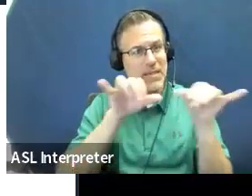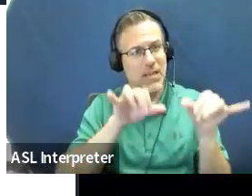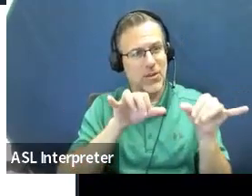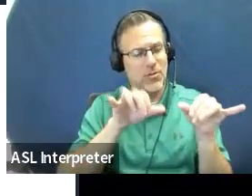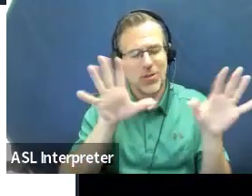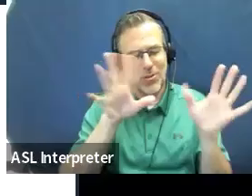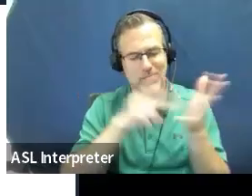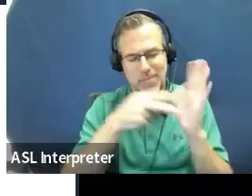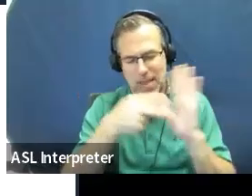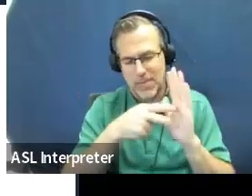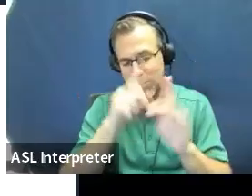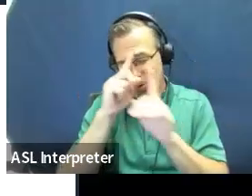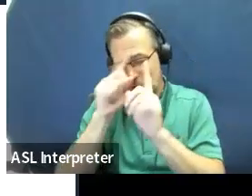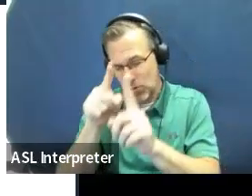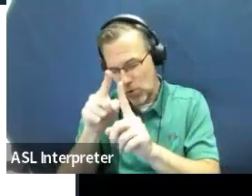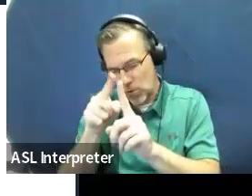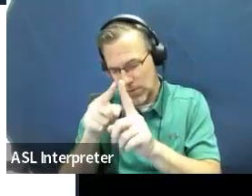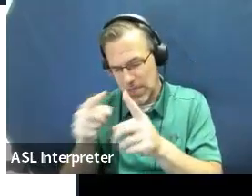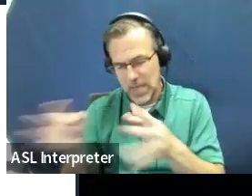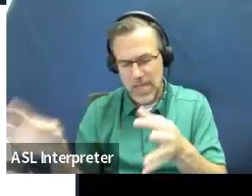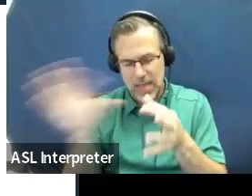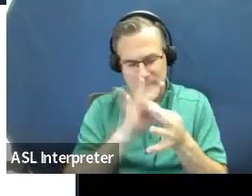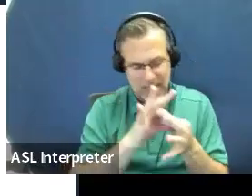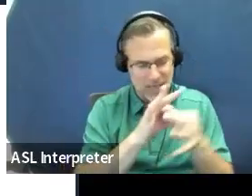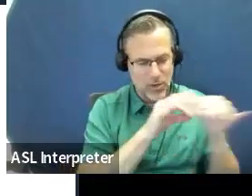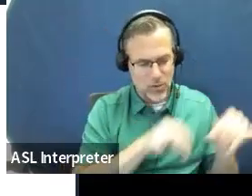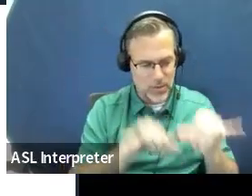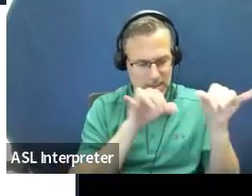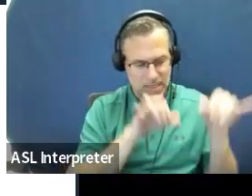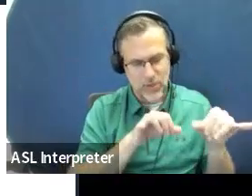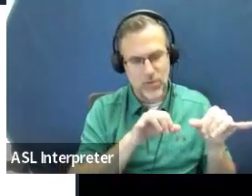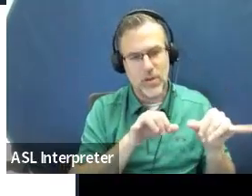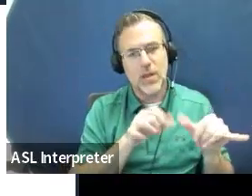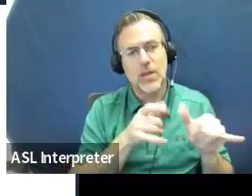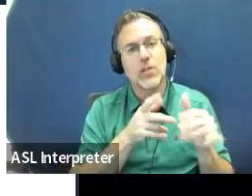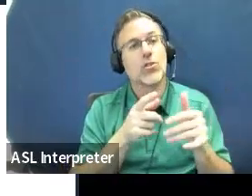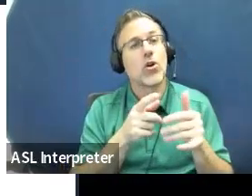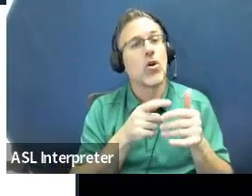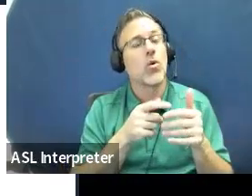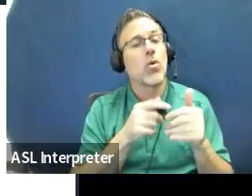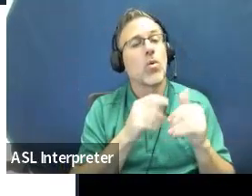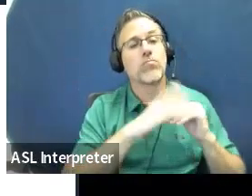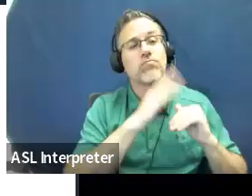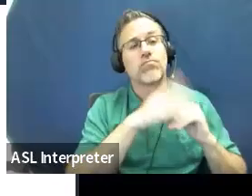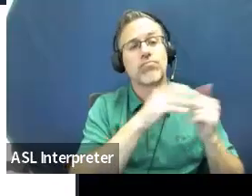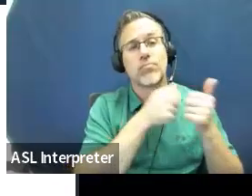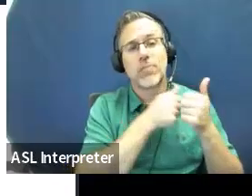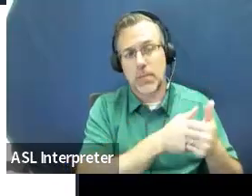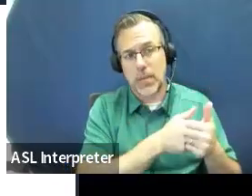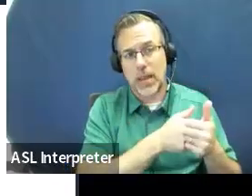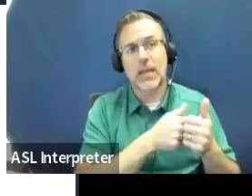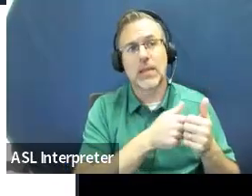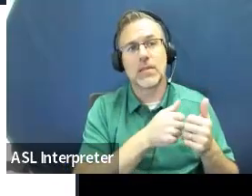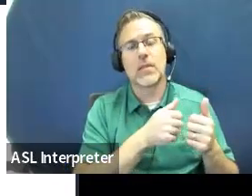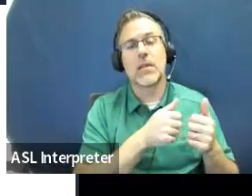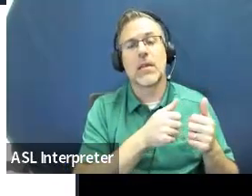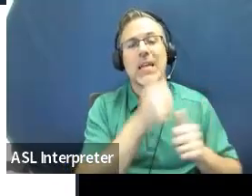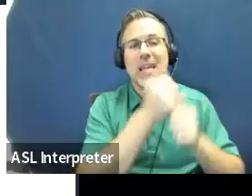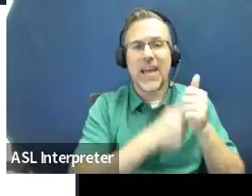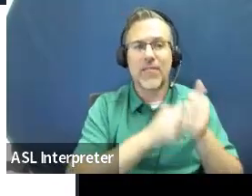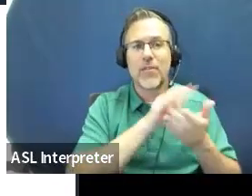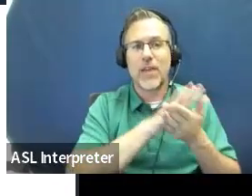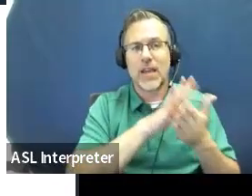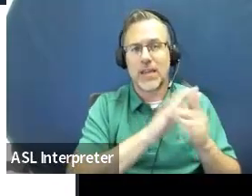goals to a standard. So compliance for this is that every academic goal